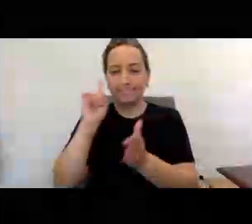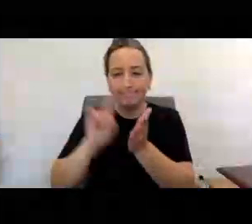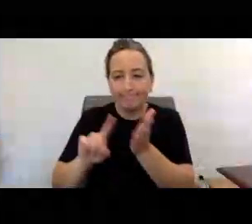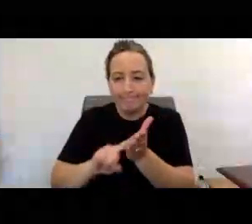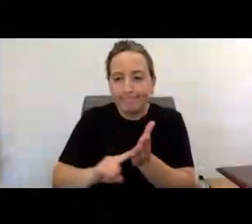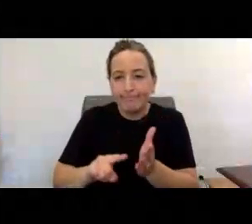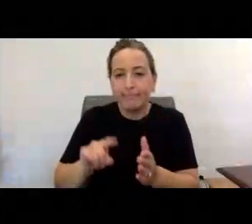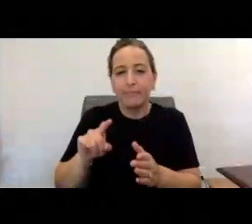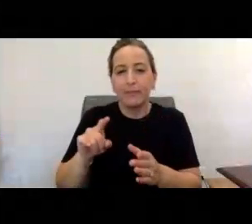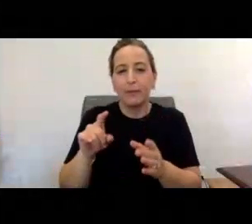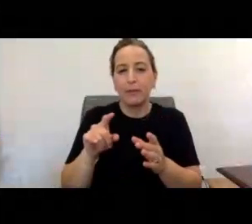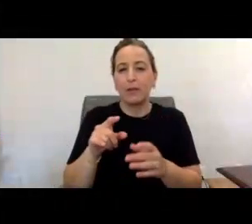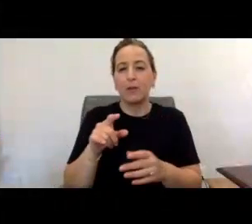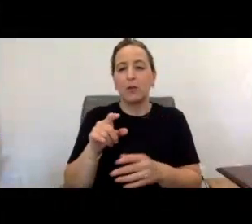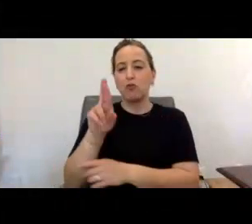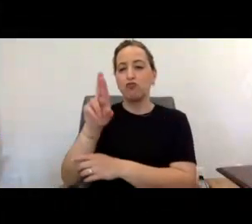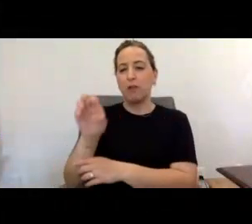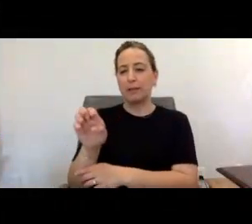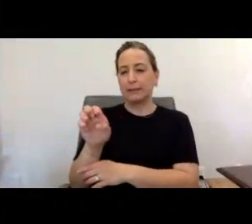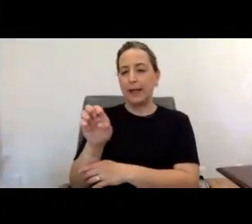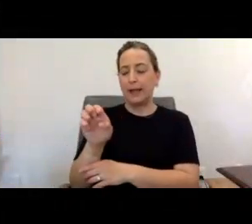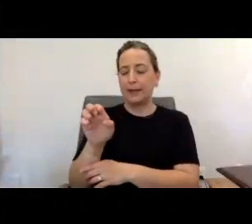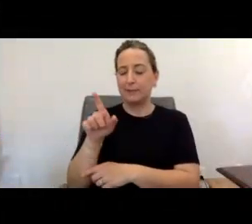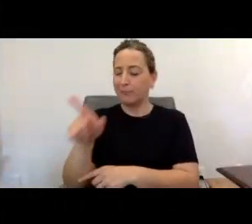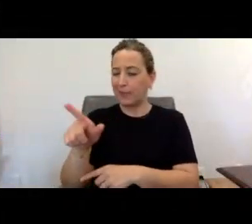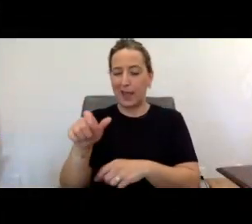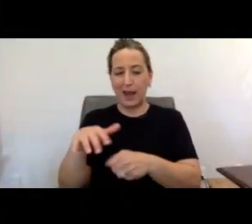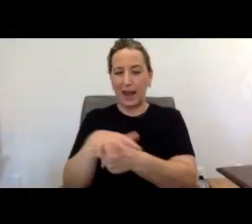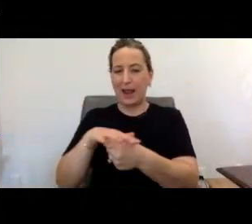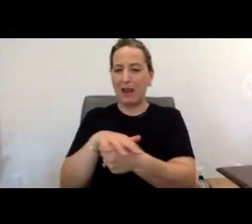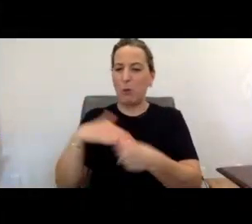looking into some realtor practices in that area.